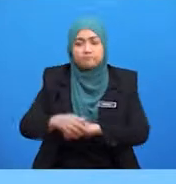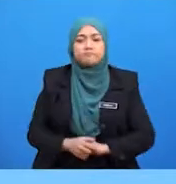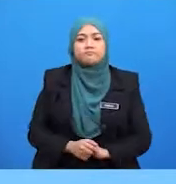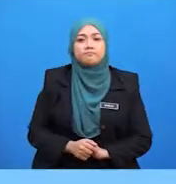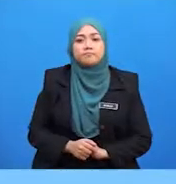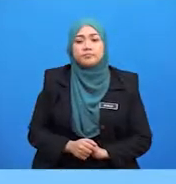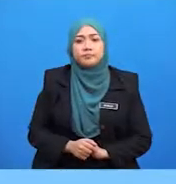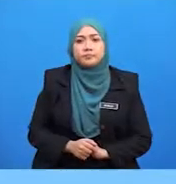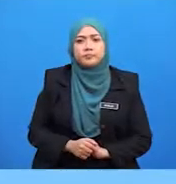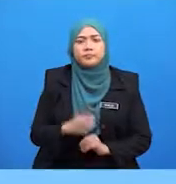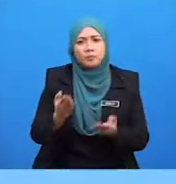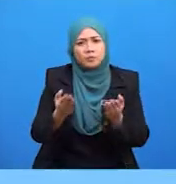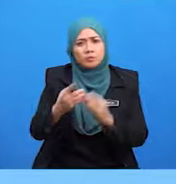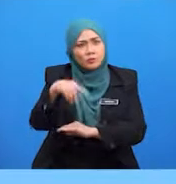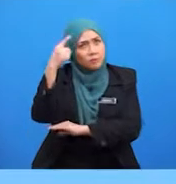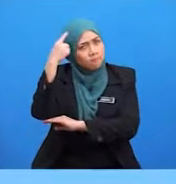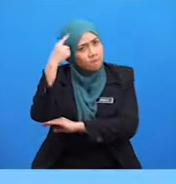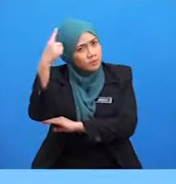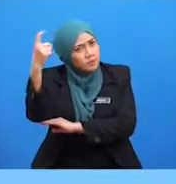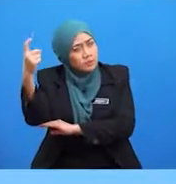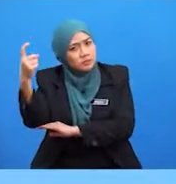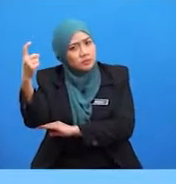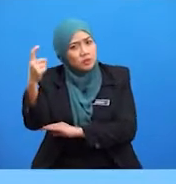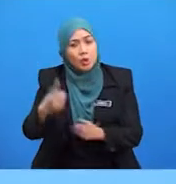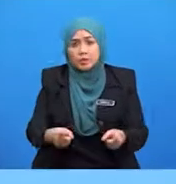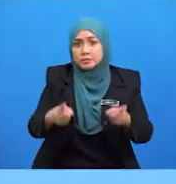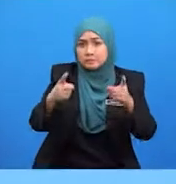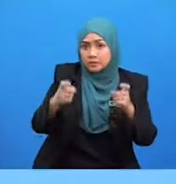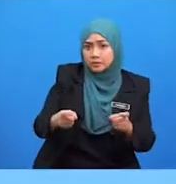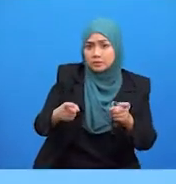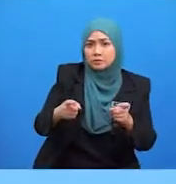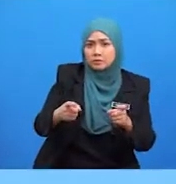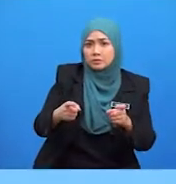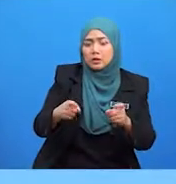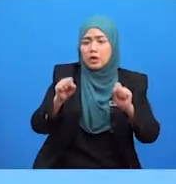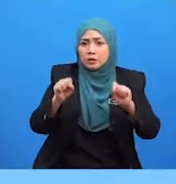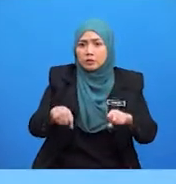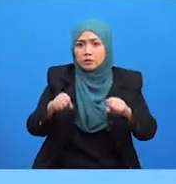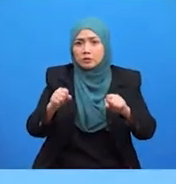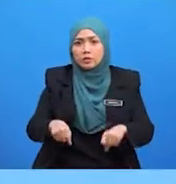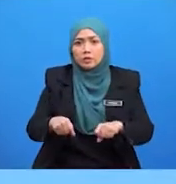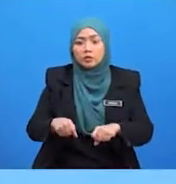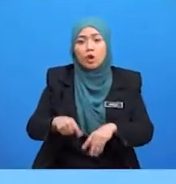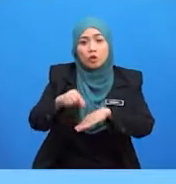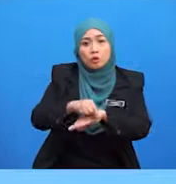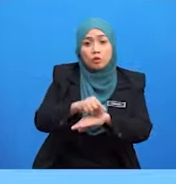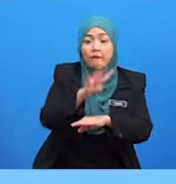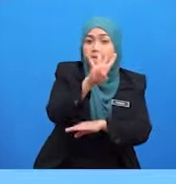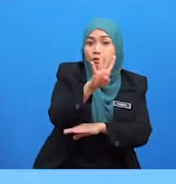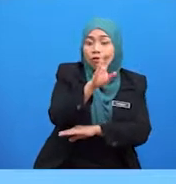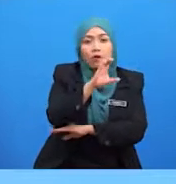So, can you actually imagine the speed of the train can actually reach up to